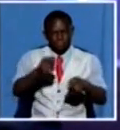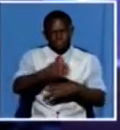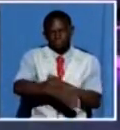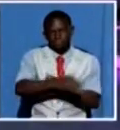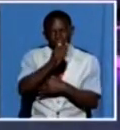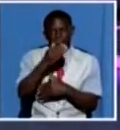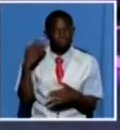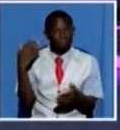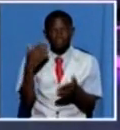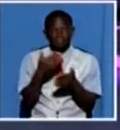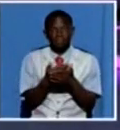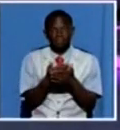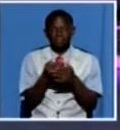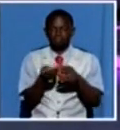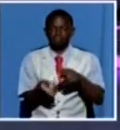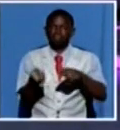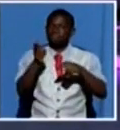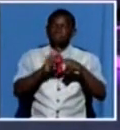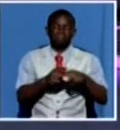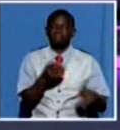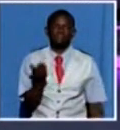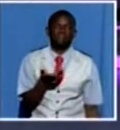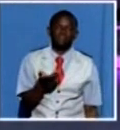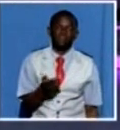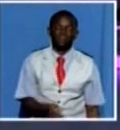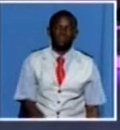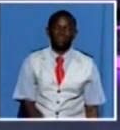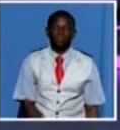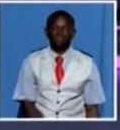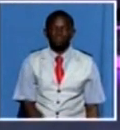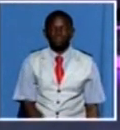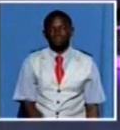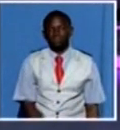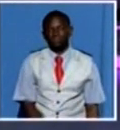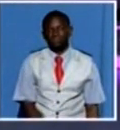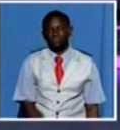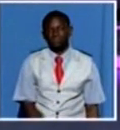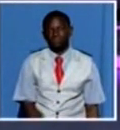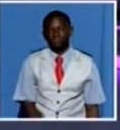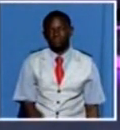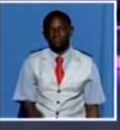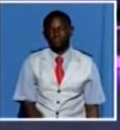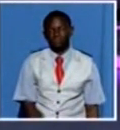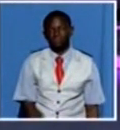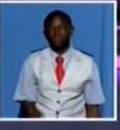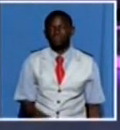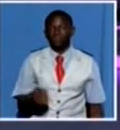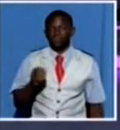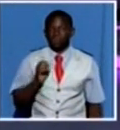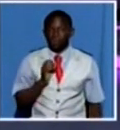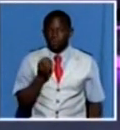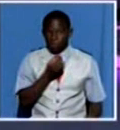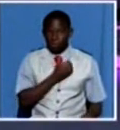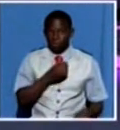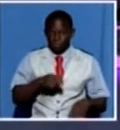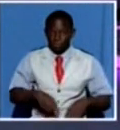comparison, if where we have put the toll facilities, which are commonly referred to as toll gates, the people